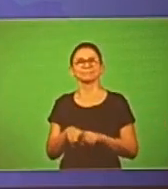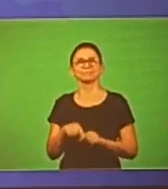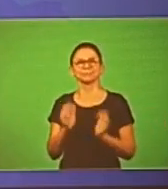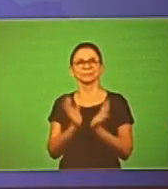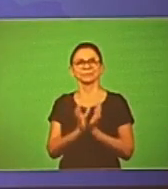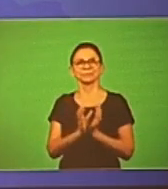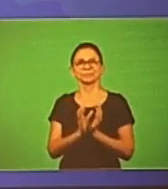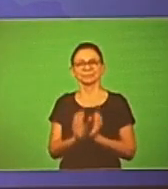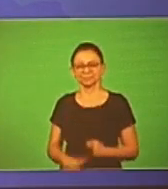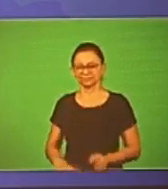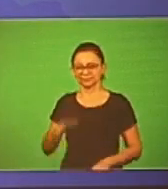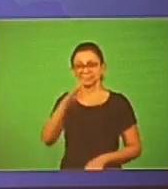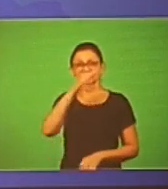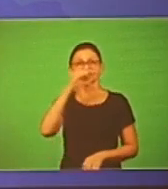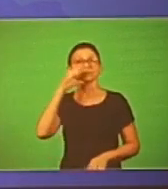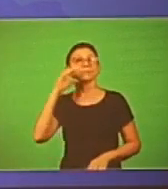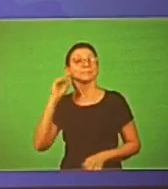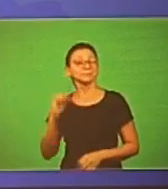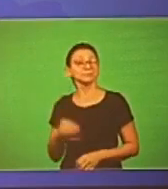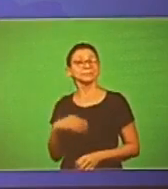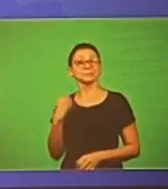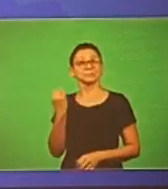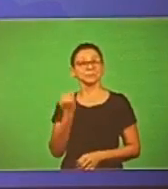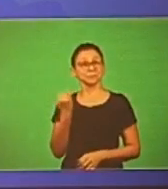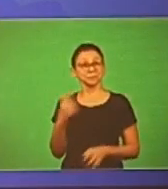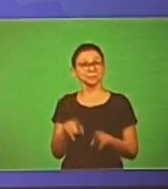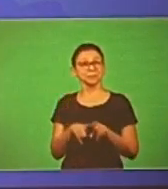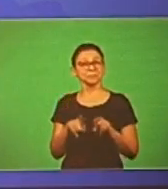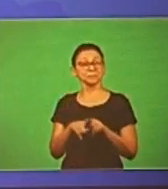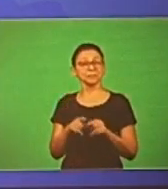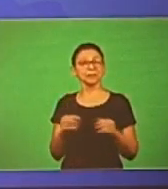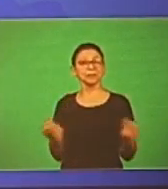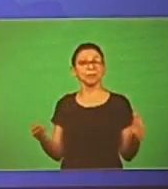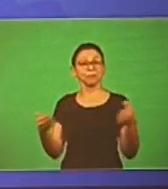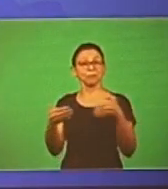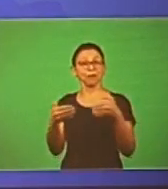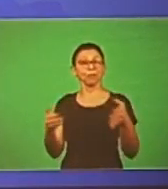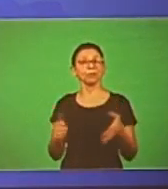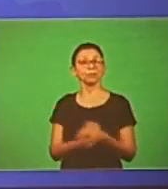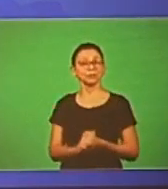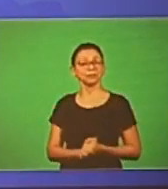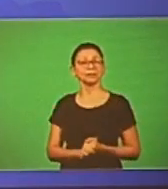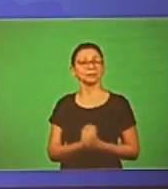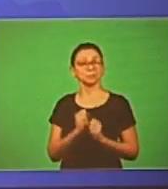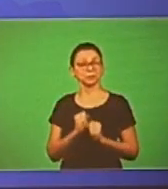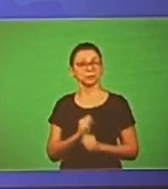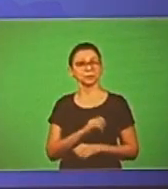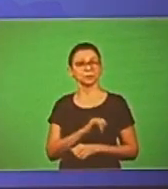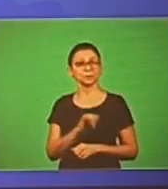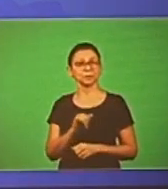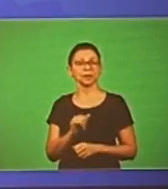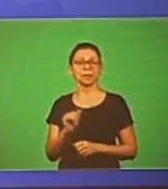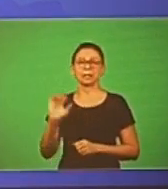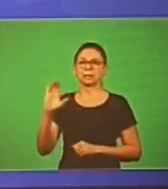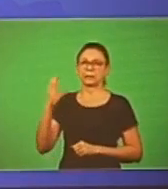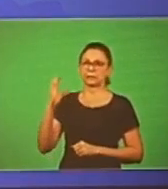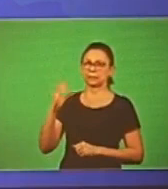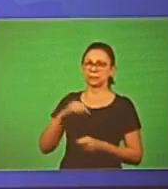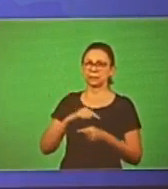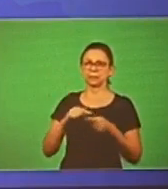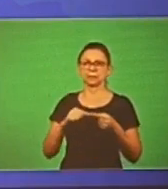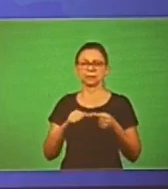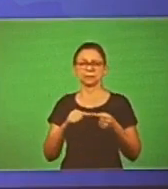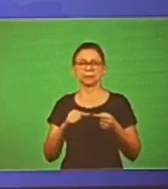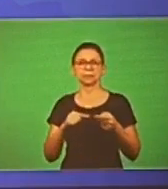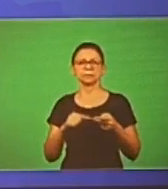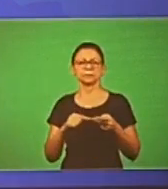evangelization through this vigil. Now, the work with the children, intermediary adolescents, was a highlight of this week. We can highlight